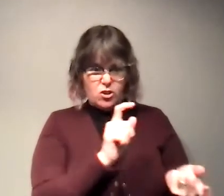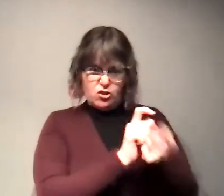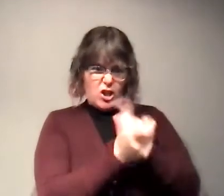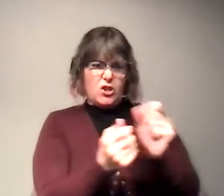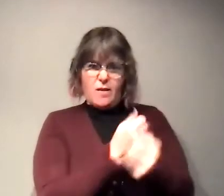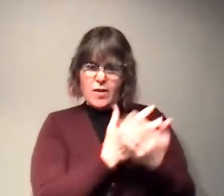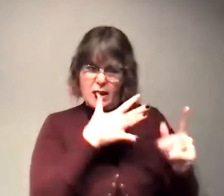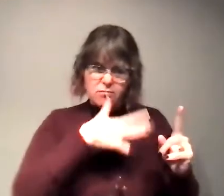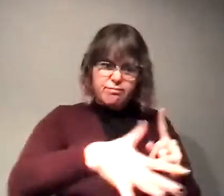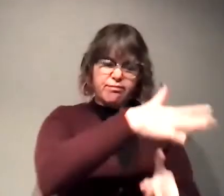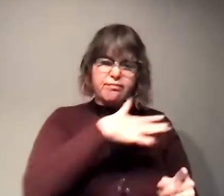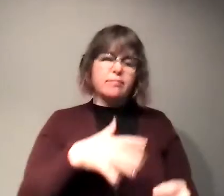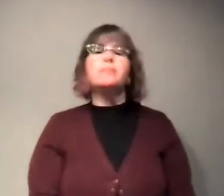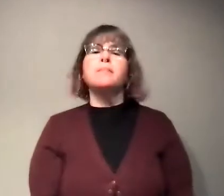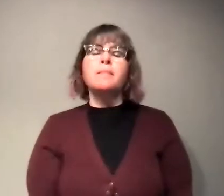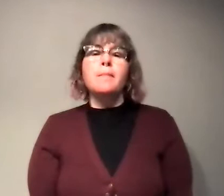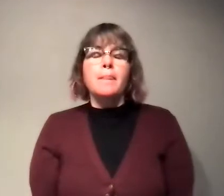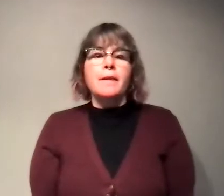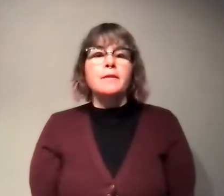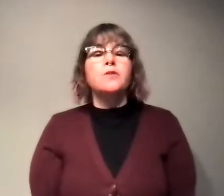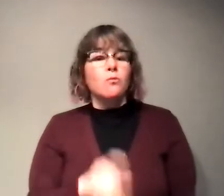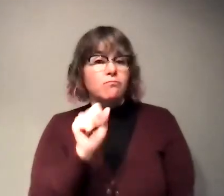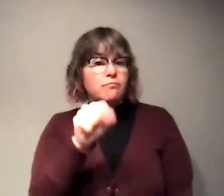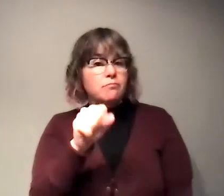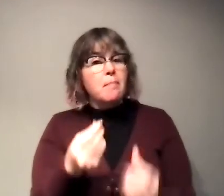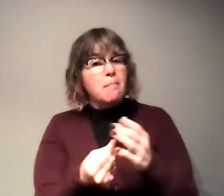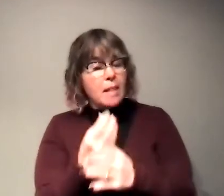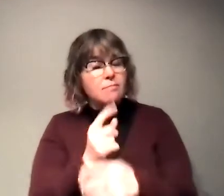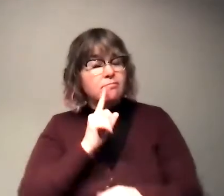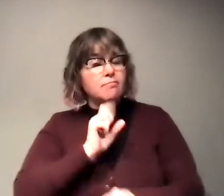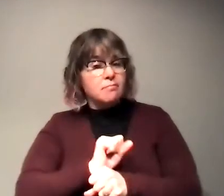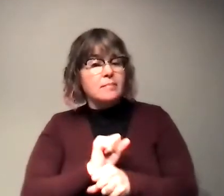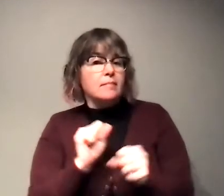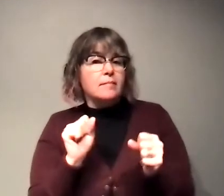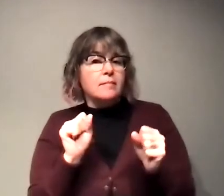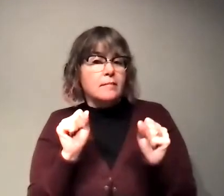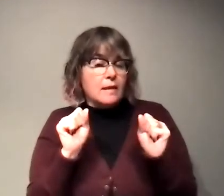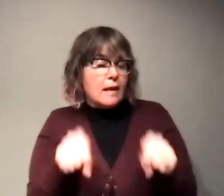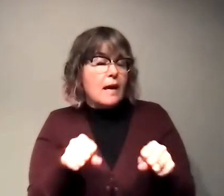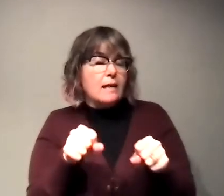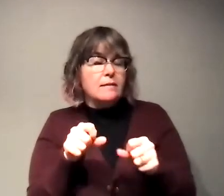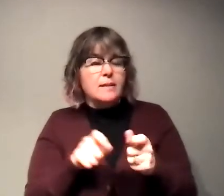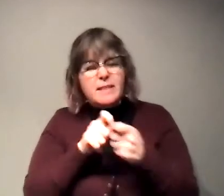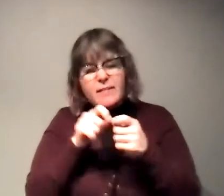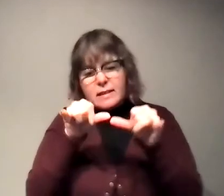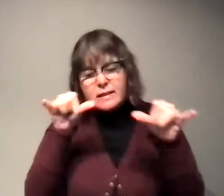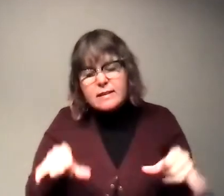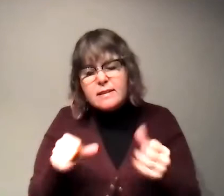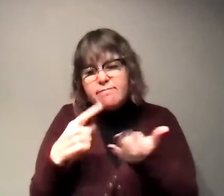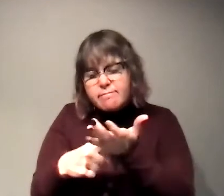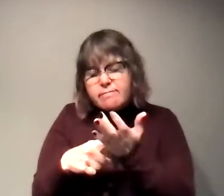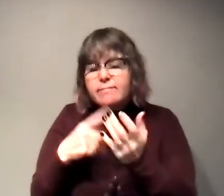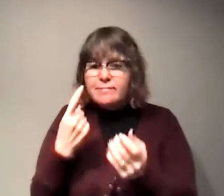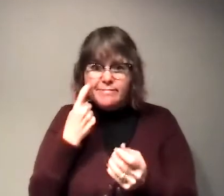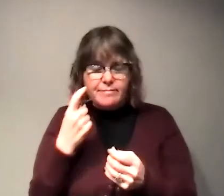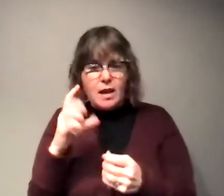ecosystem. And so, yes, plants can be, in fact, in some of the systems that I was talking about where we have cottonwood